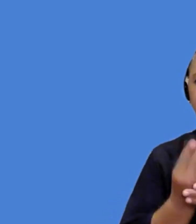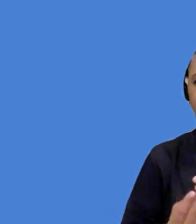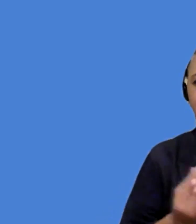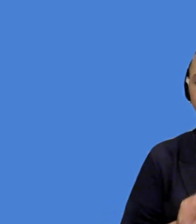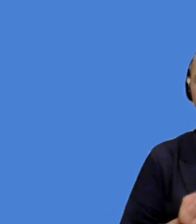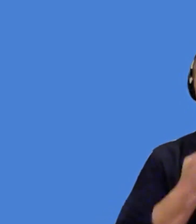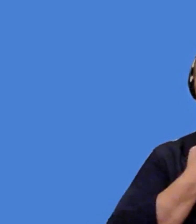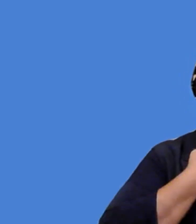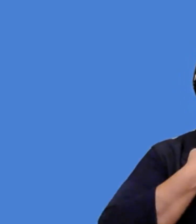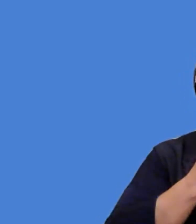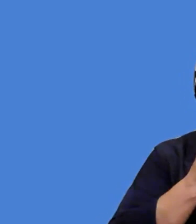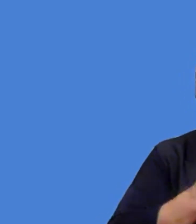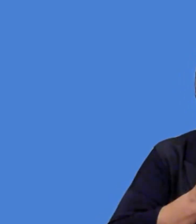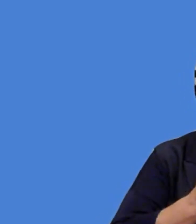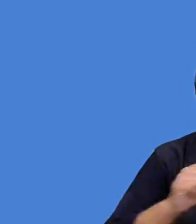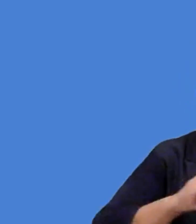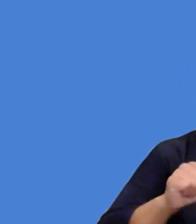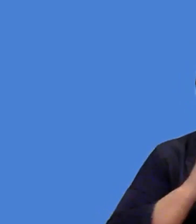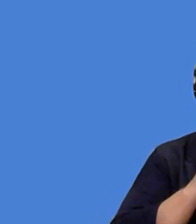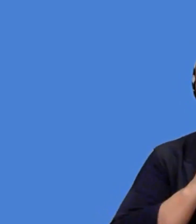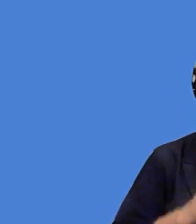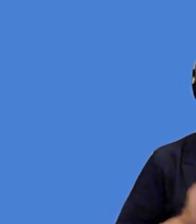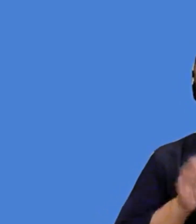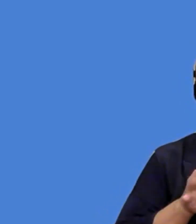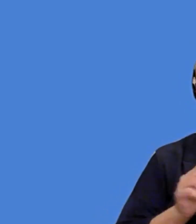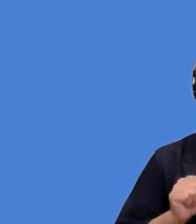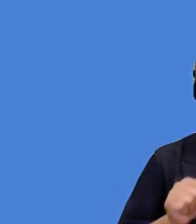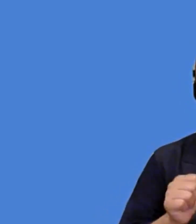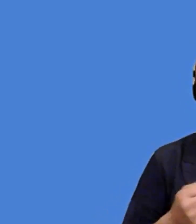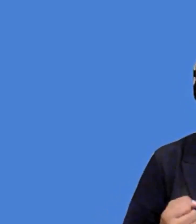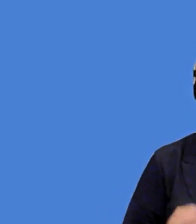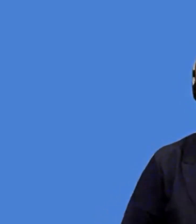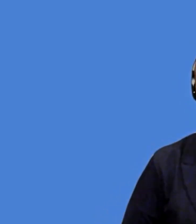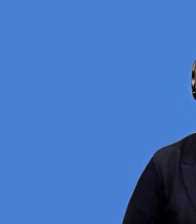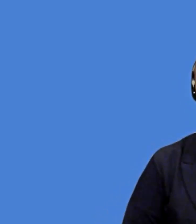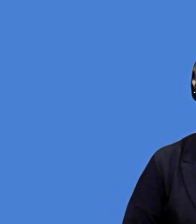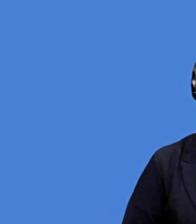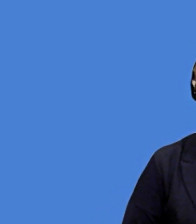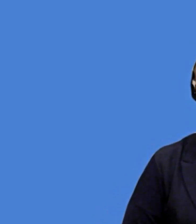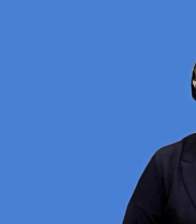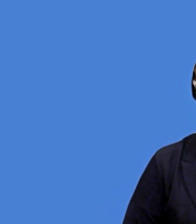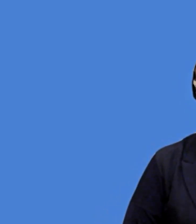groundwork for continued positive impact for persons with disability across Nepal.